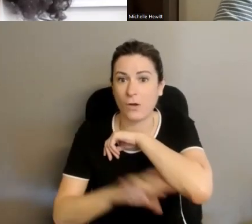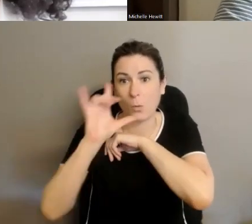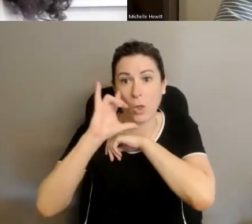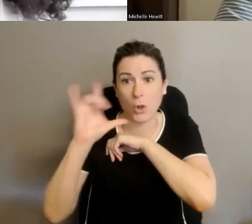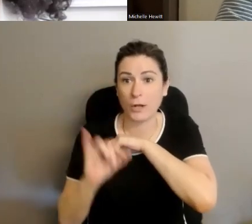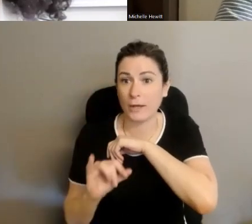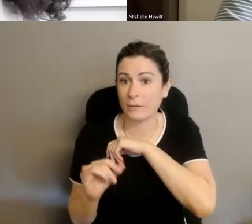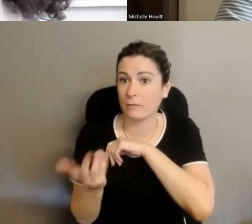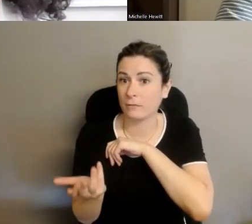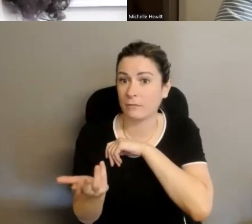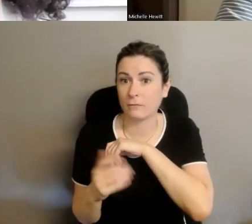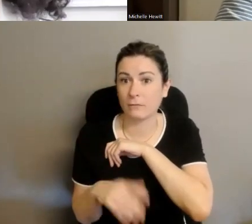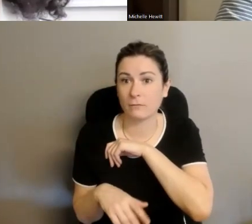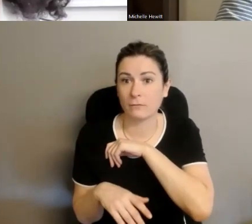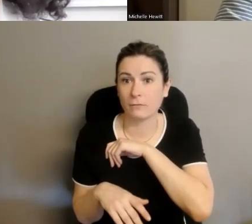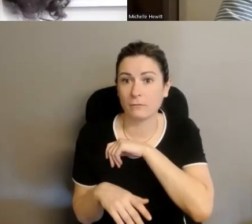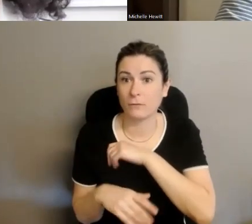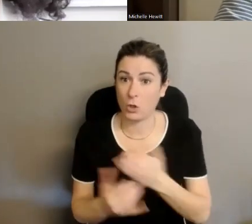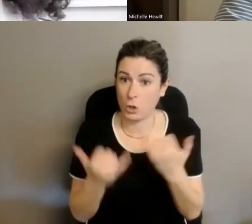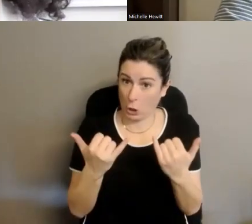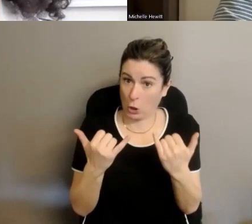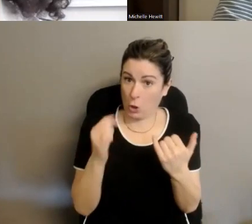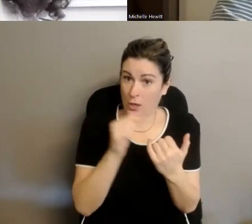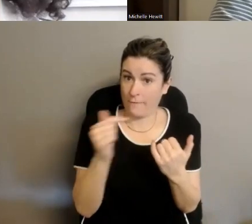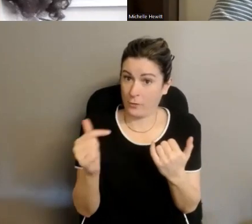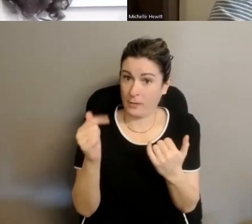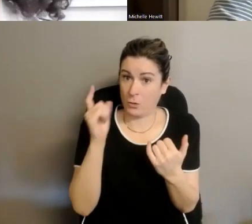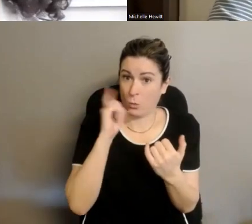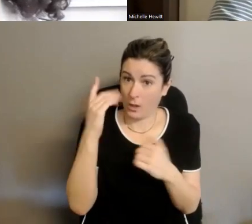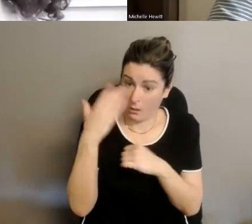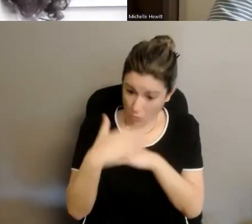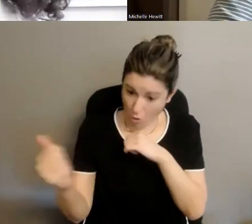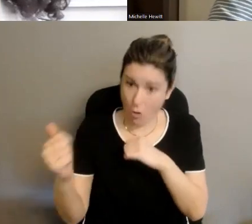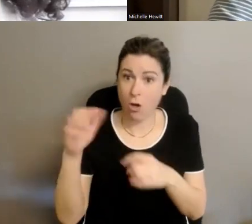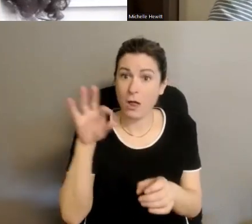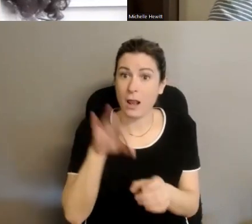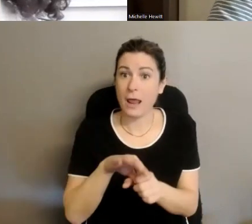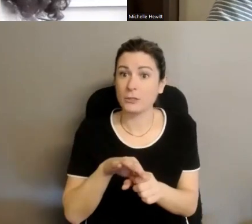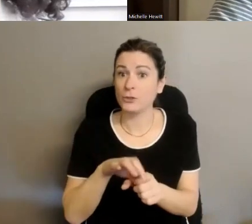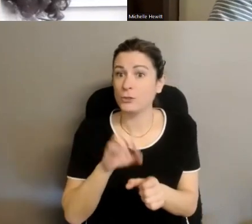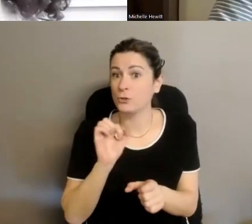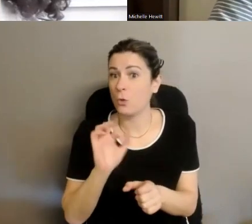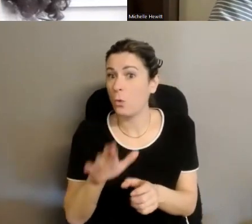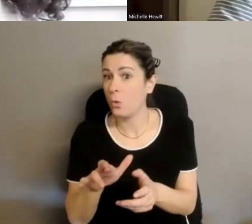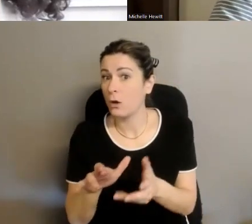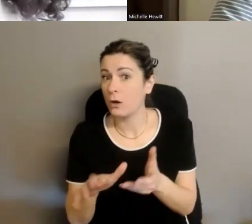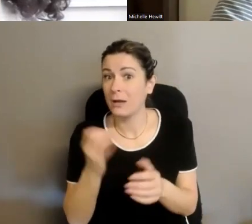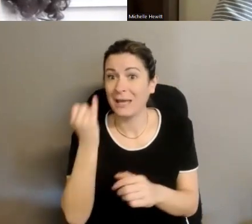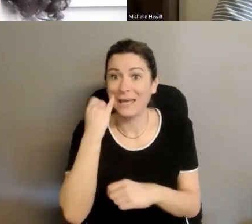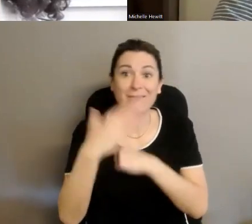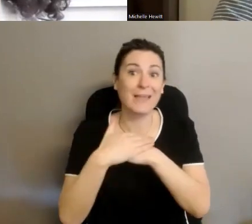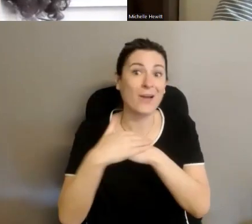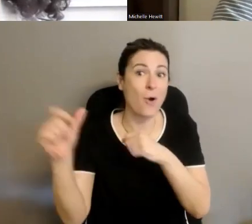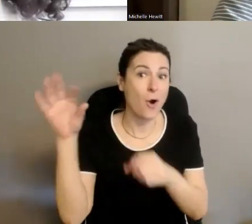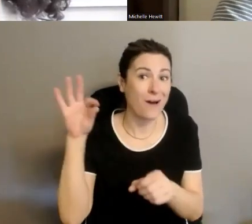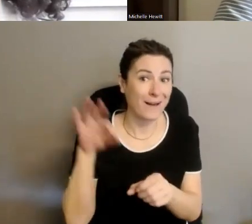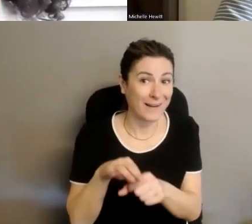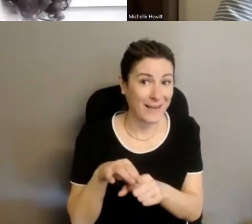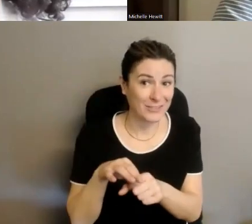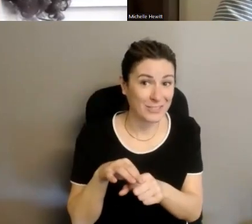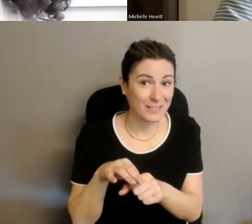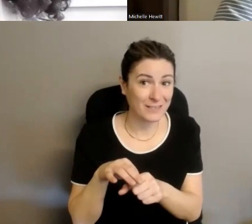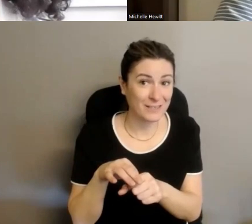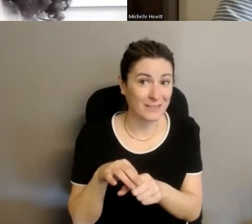current government is going to choose to go for an election, at which point this gets cancelled. This is